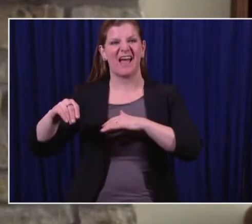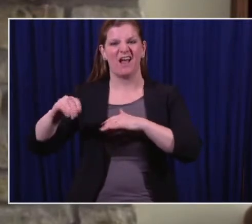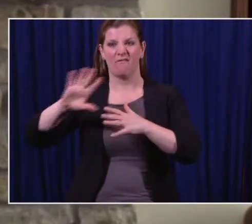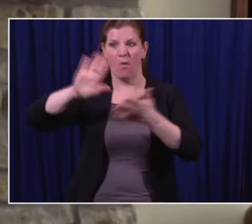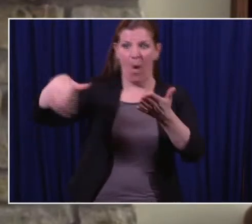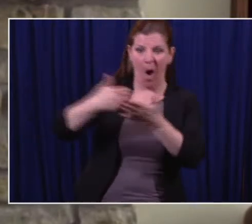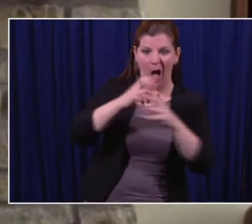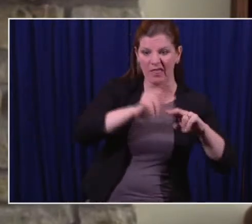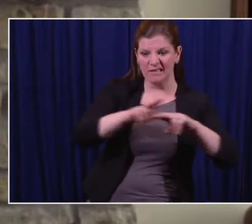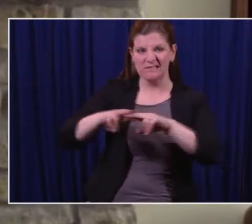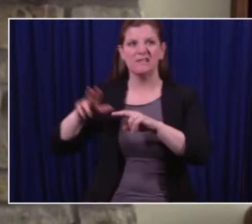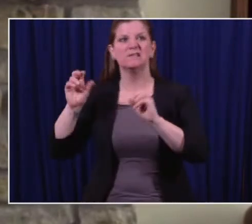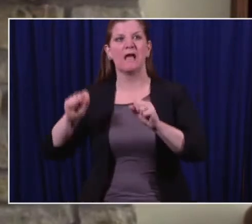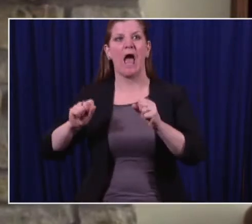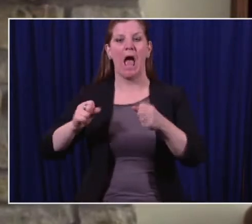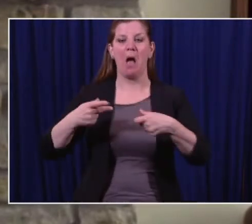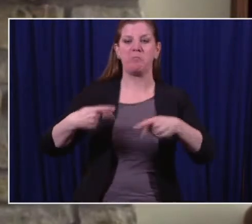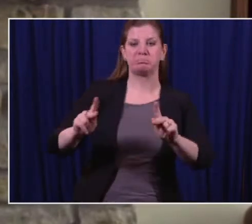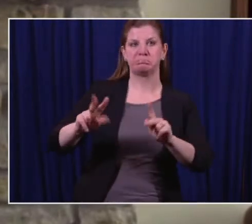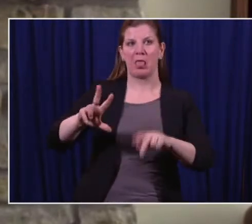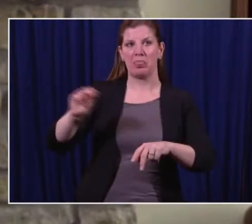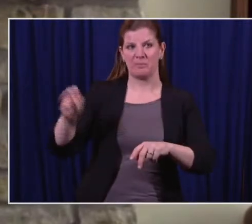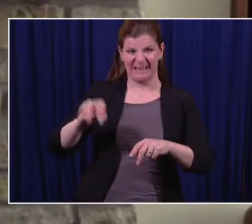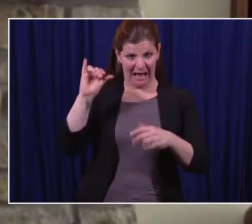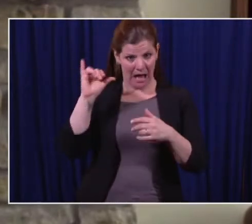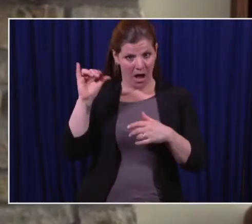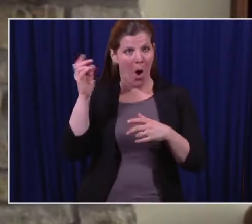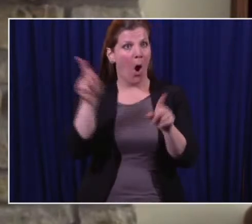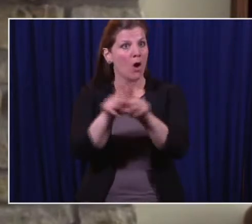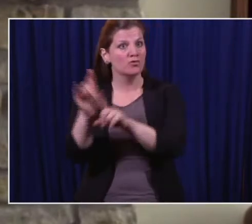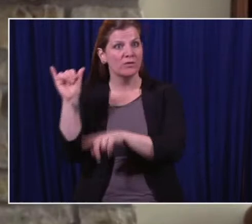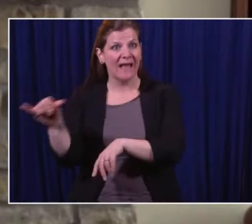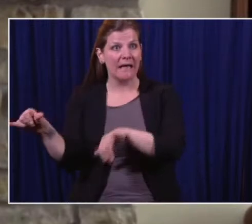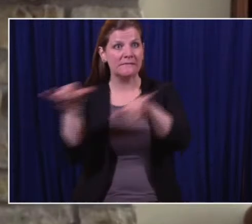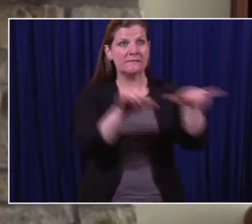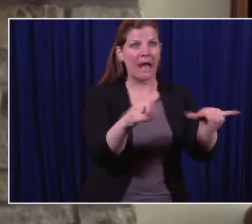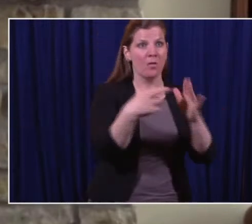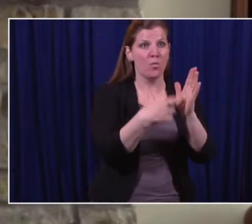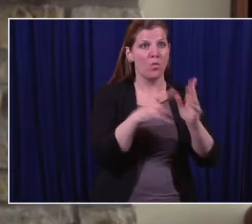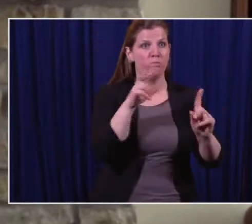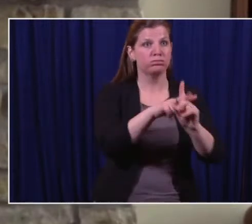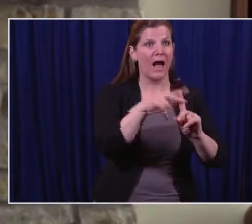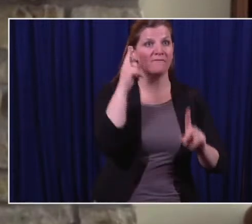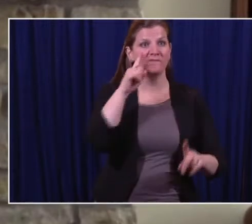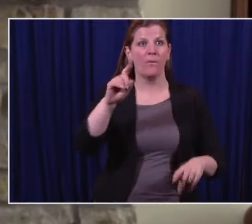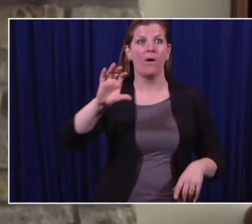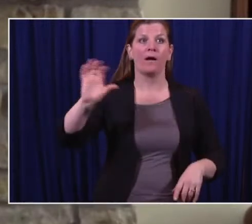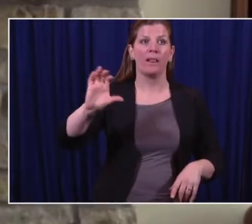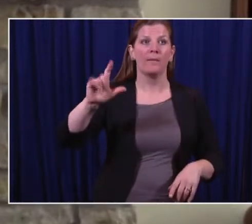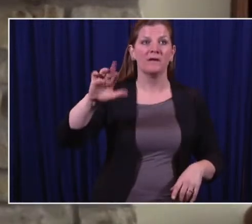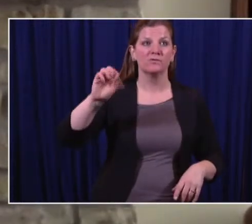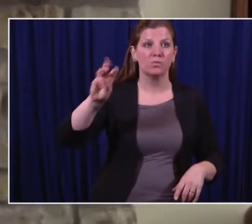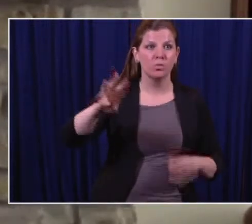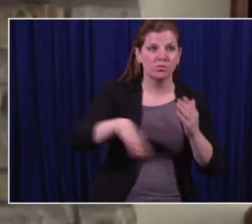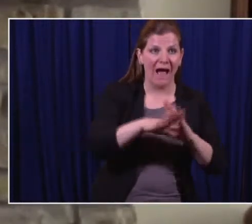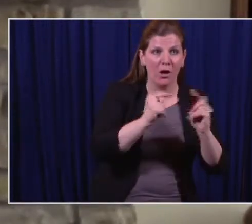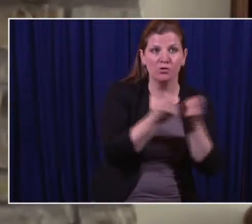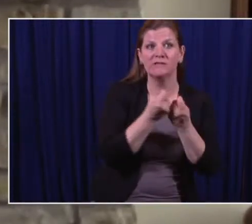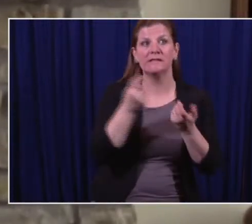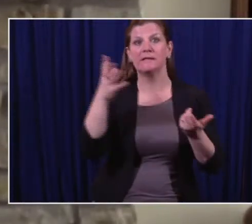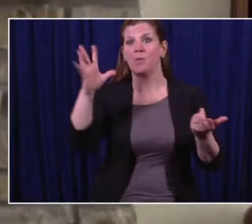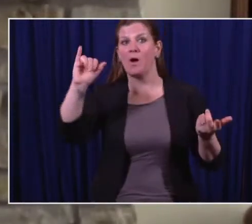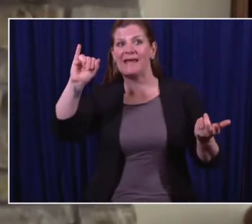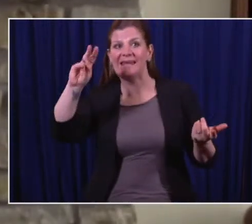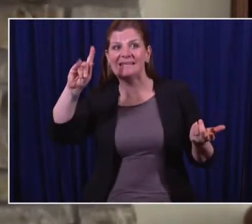apply to the Reds, Indians, Columbus Crew, and FC Cincinnati? We're going to have an announcement on